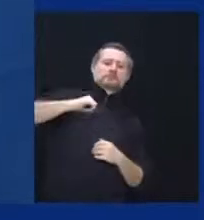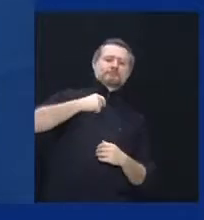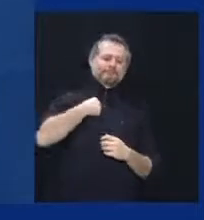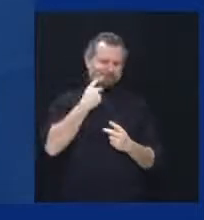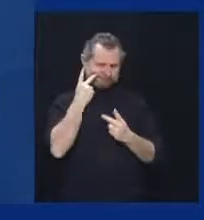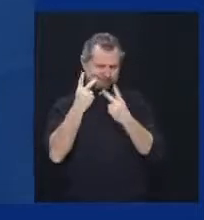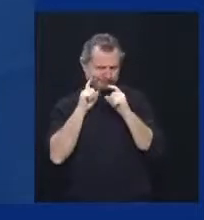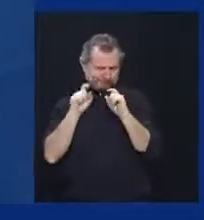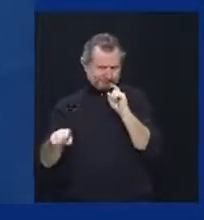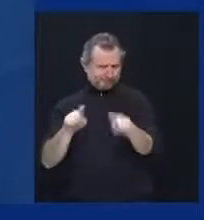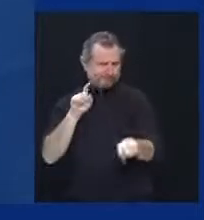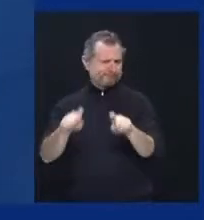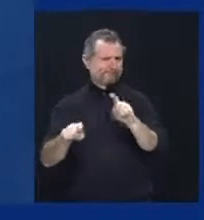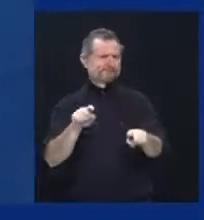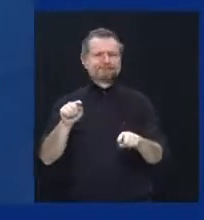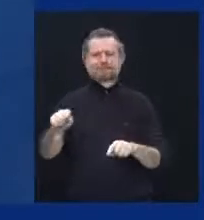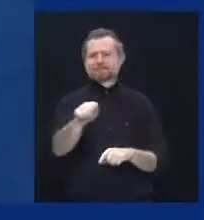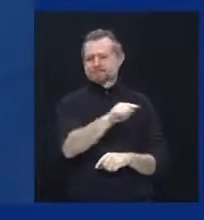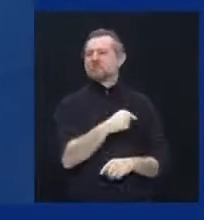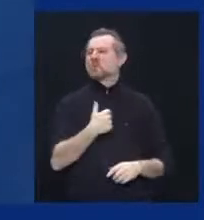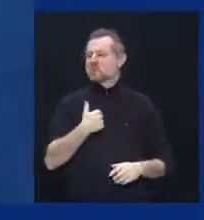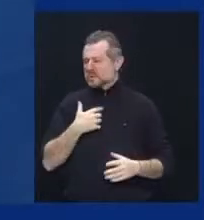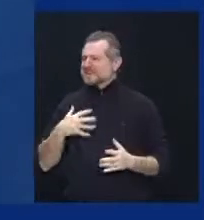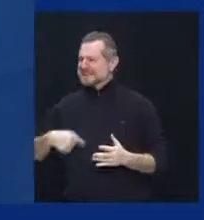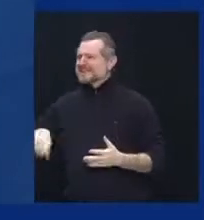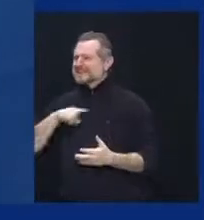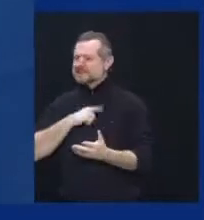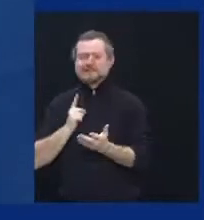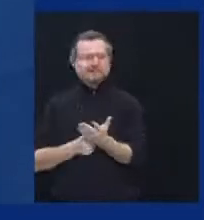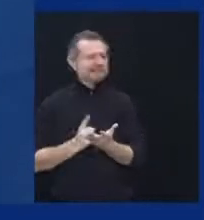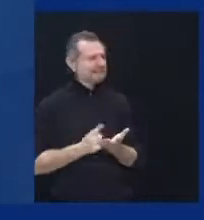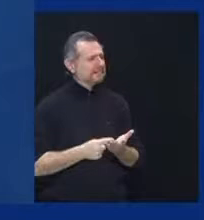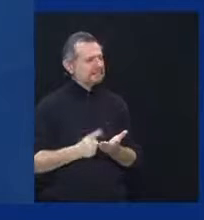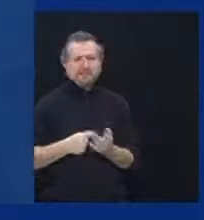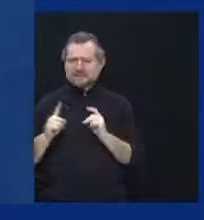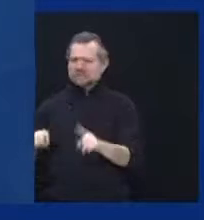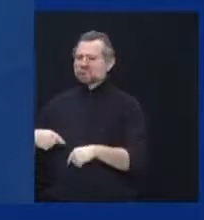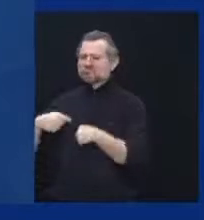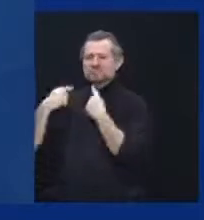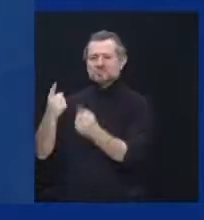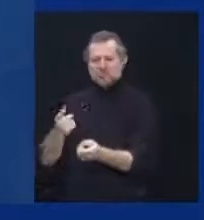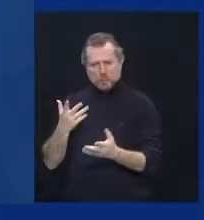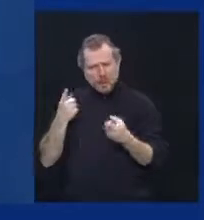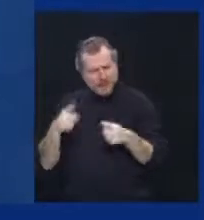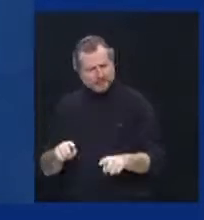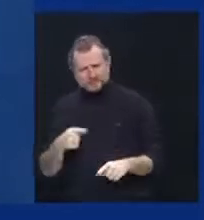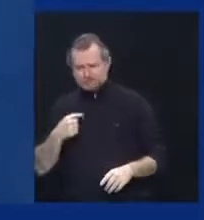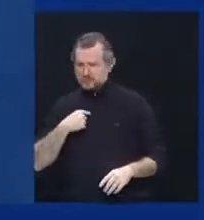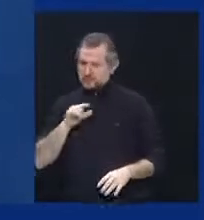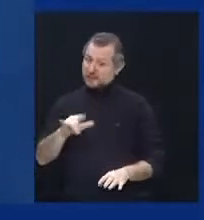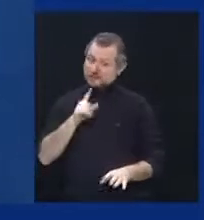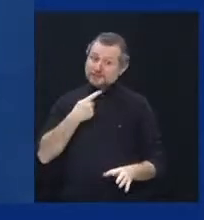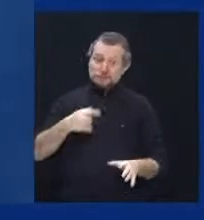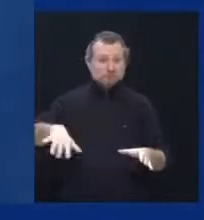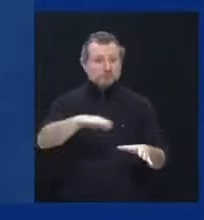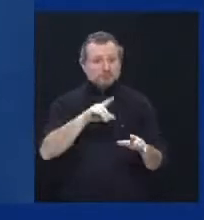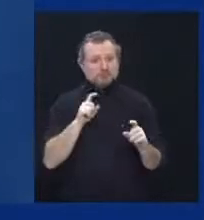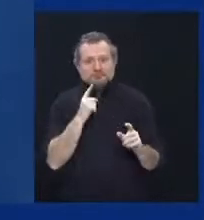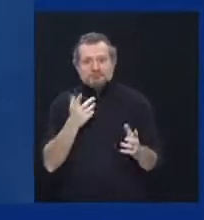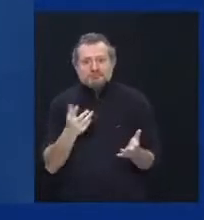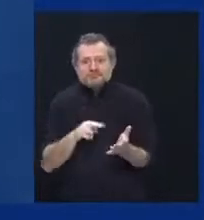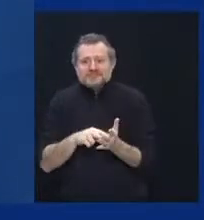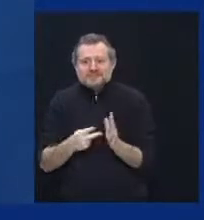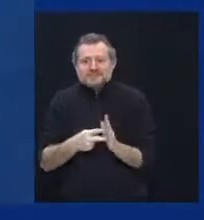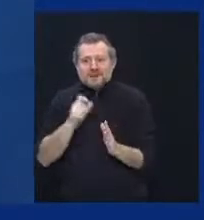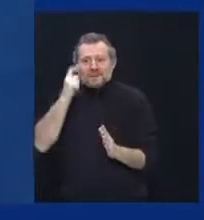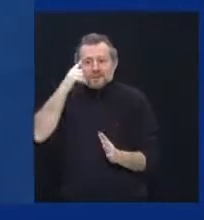is a very real issue, and we've been talking about it for weeks, and we expected it, but it is a very real issue. But any local government that